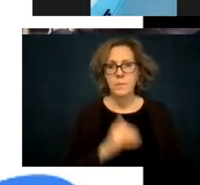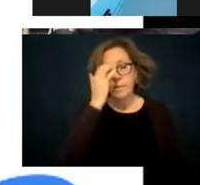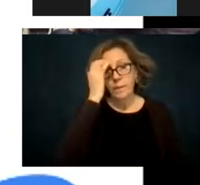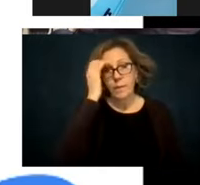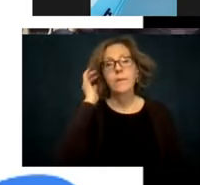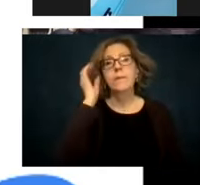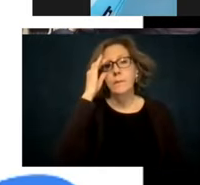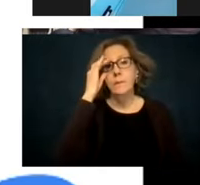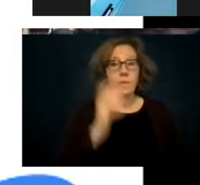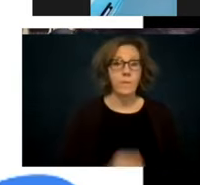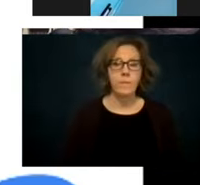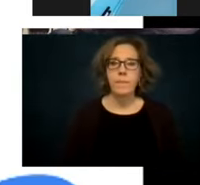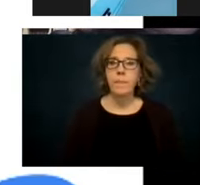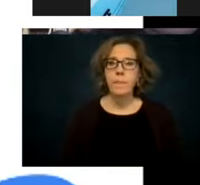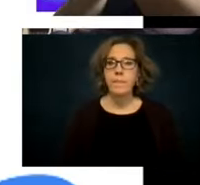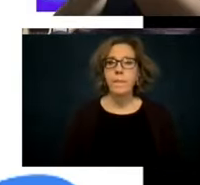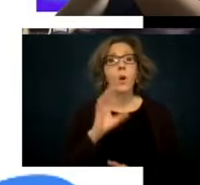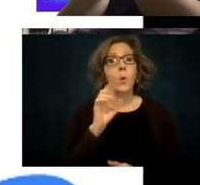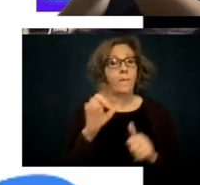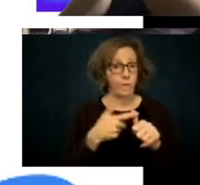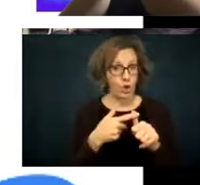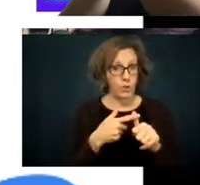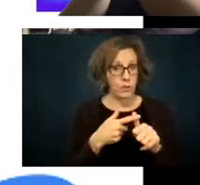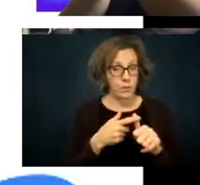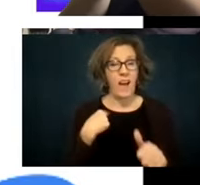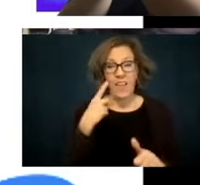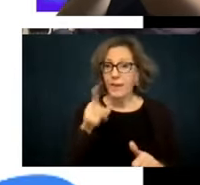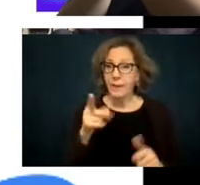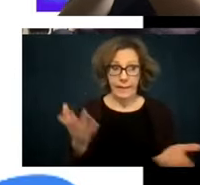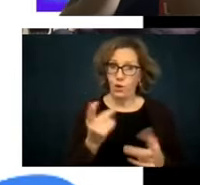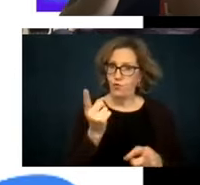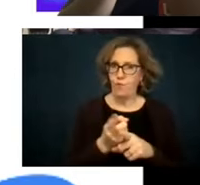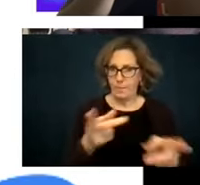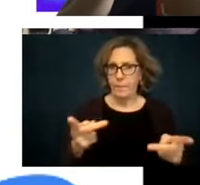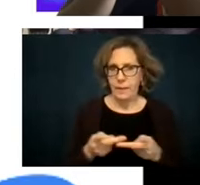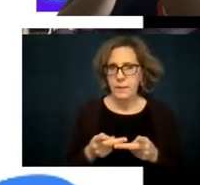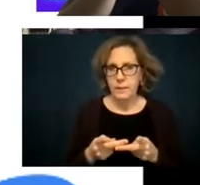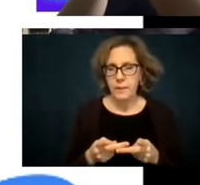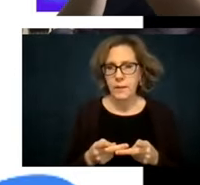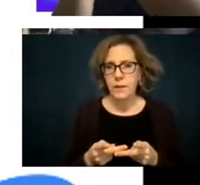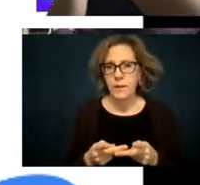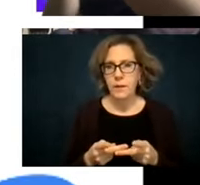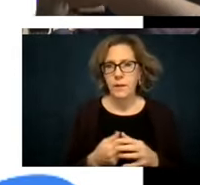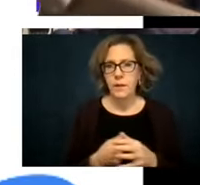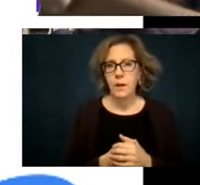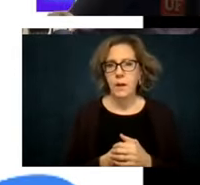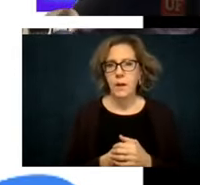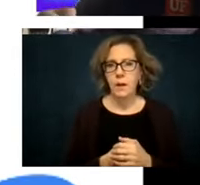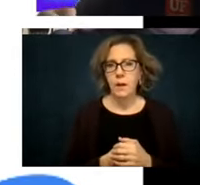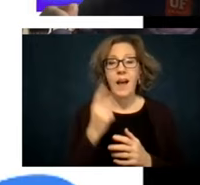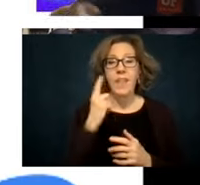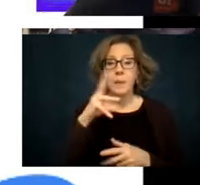Yeah. Well, first of all, I think you're in the right place being in